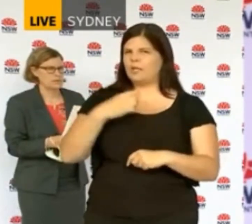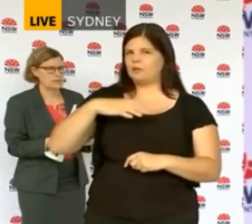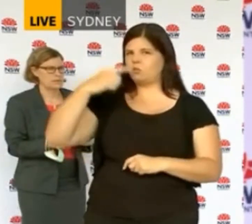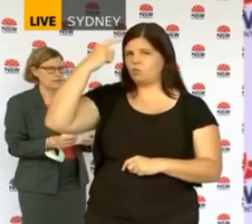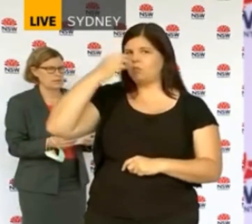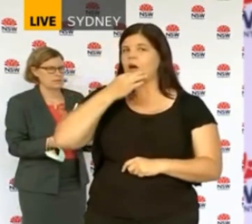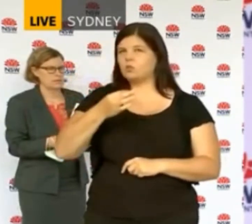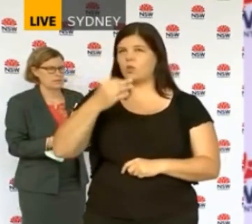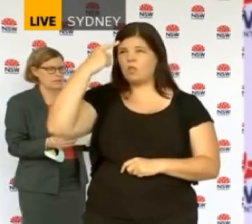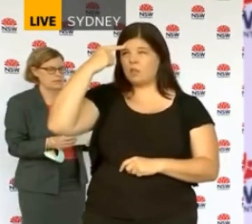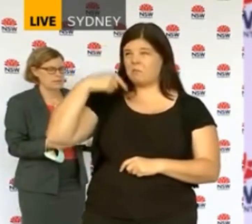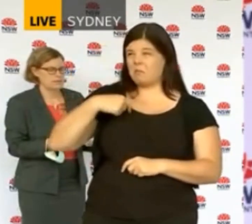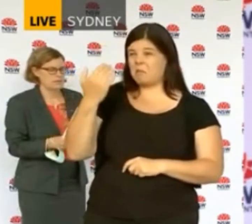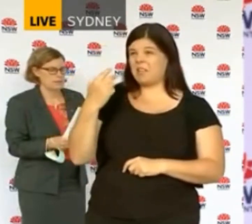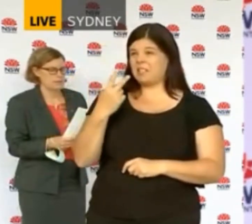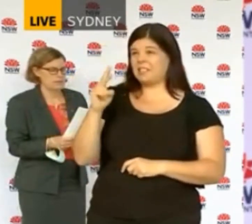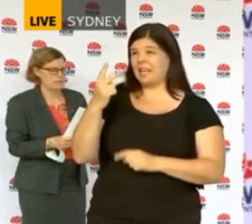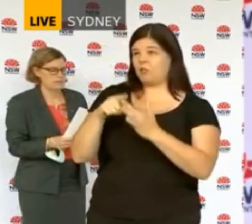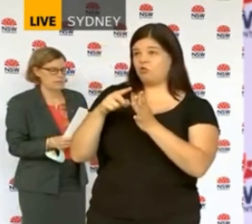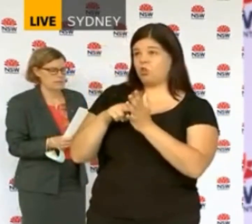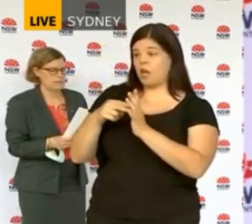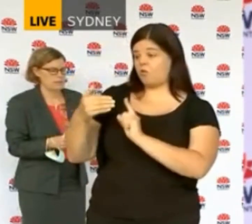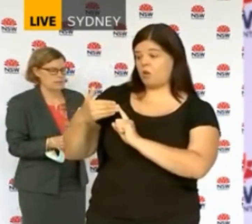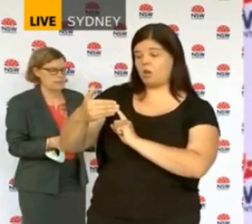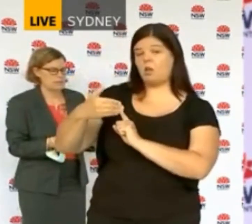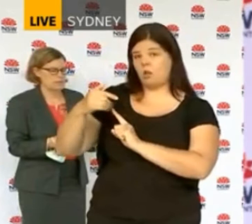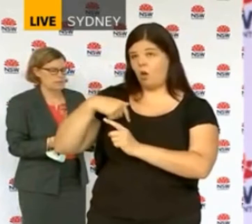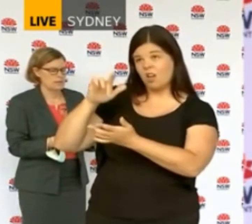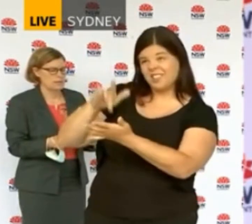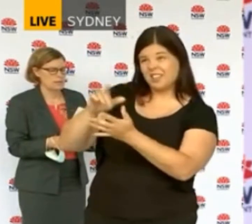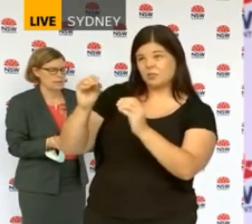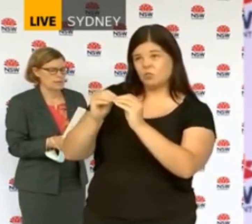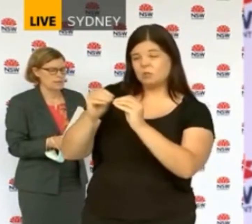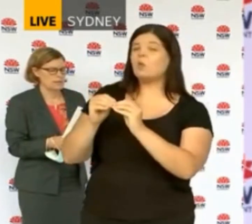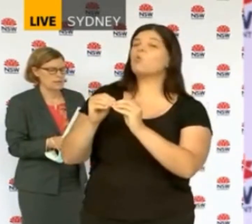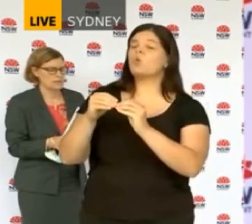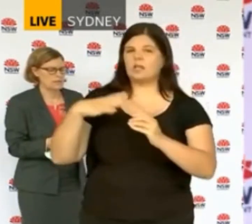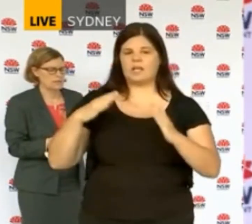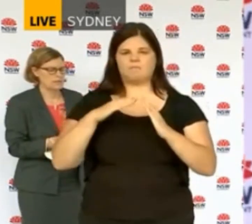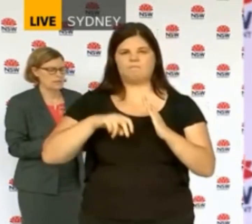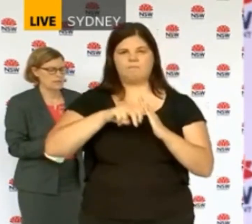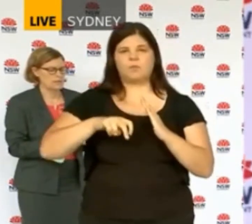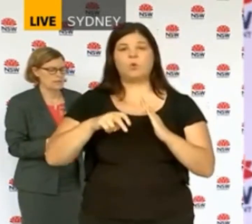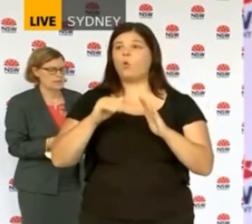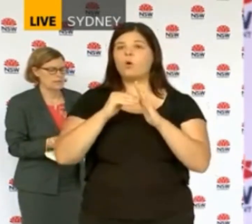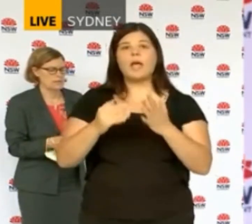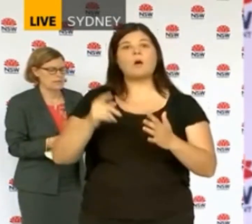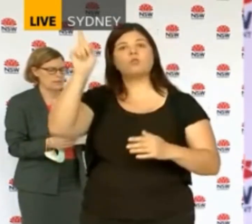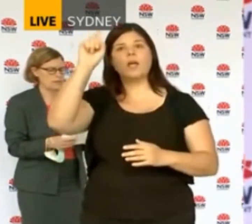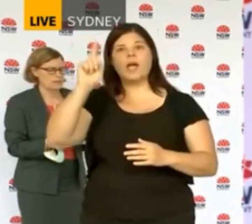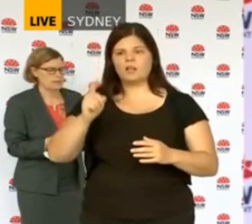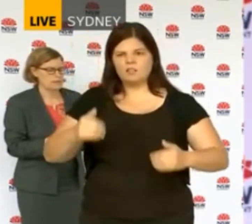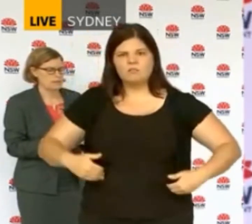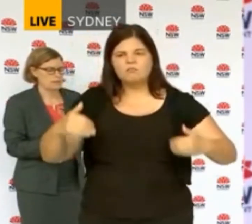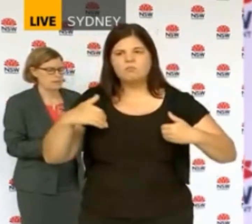to the 2nd of January and you are in this state, or if you're in midst of travel, I urge you again to do